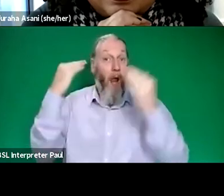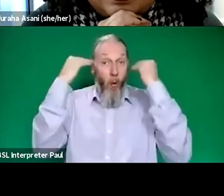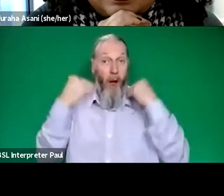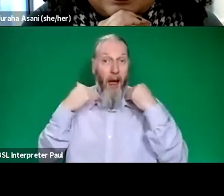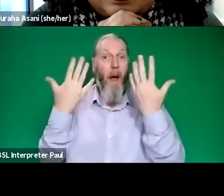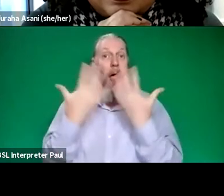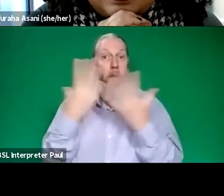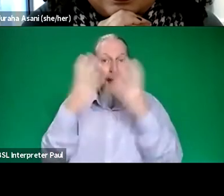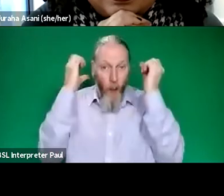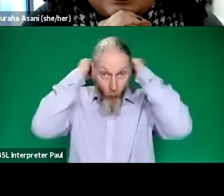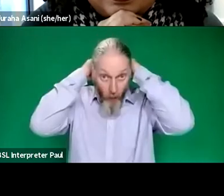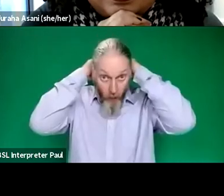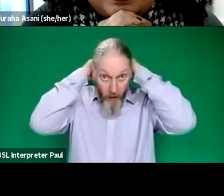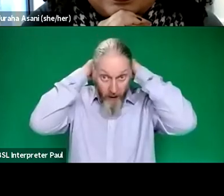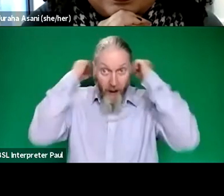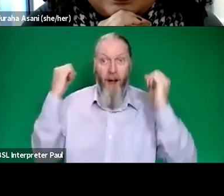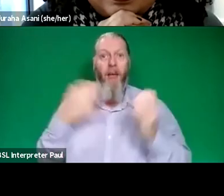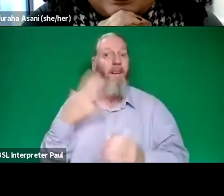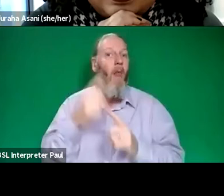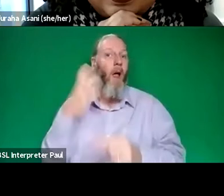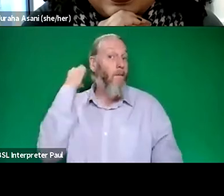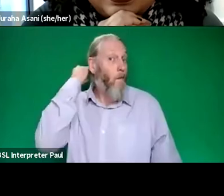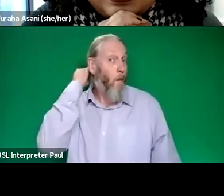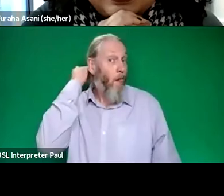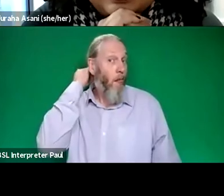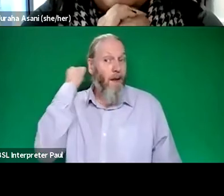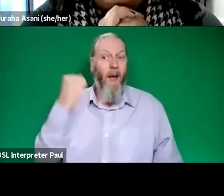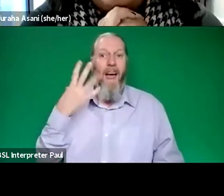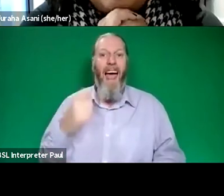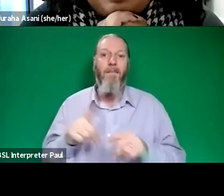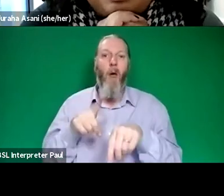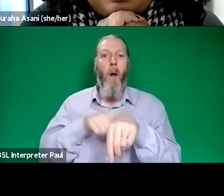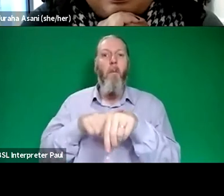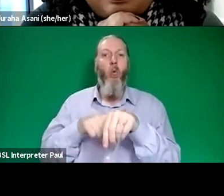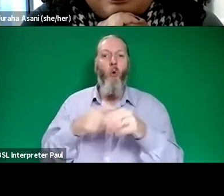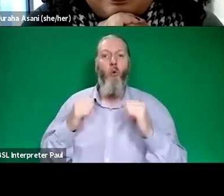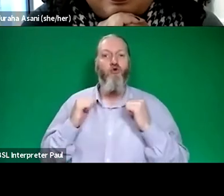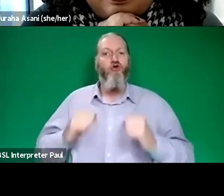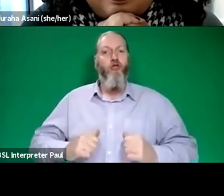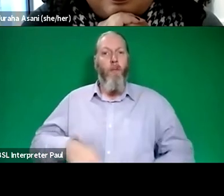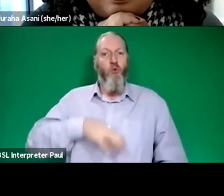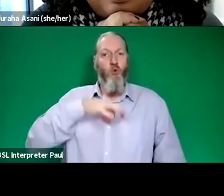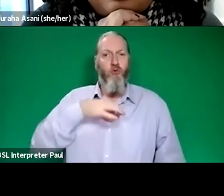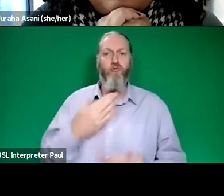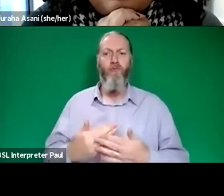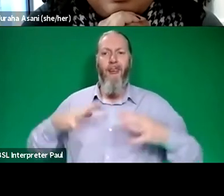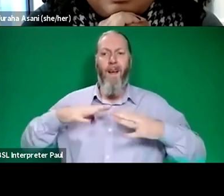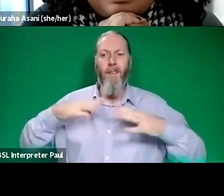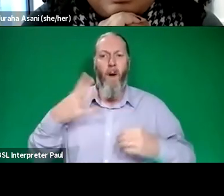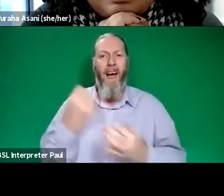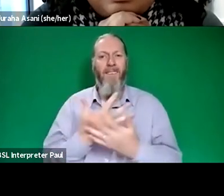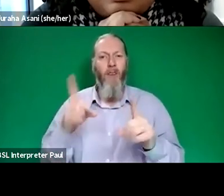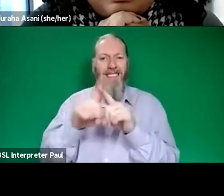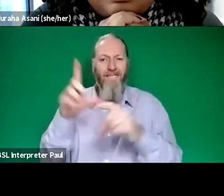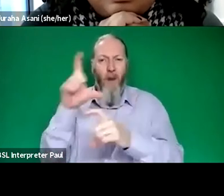bobble to my right shoulder. I'm wearing a navy jumpsuit, which is super comfy, and it's covered with lots of colourful shapes and squiggles,